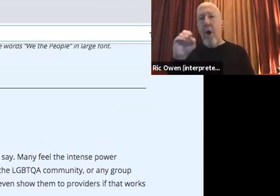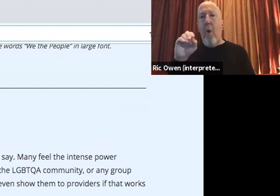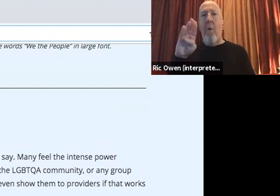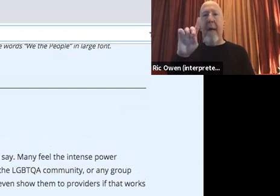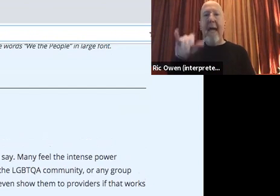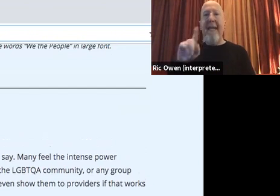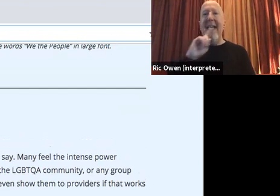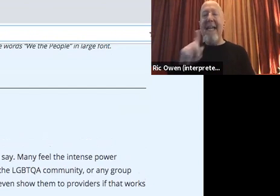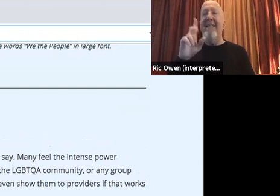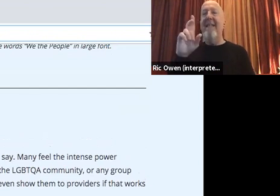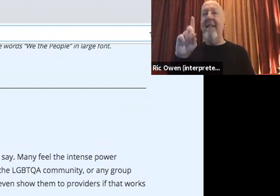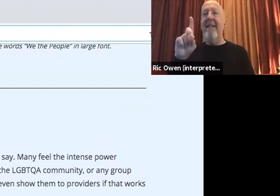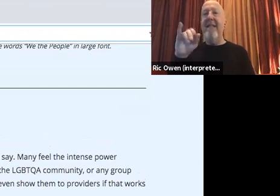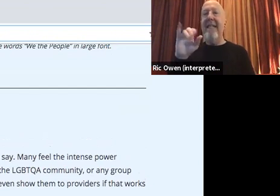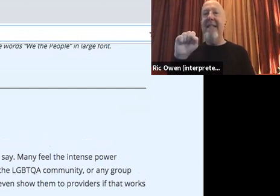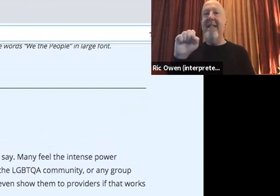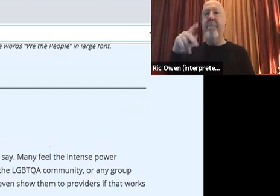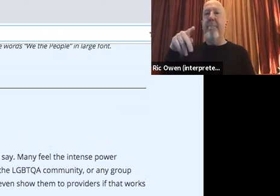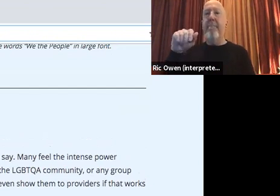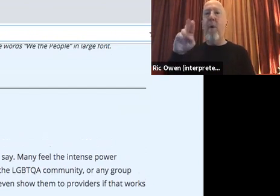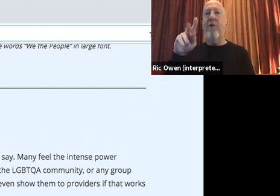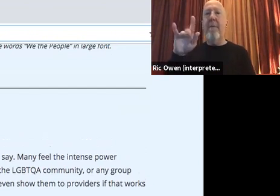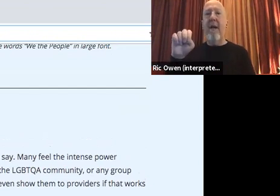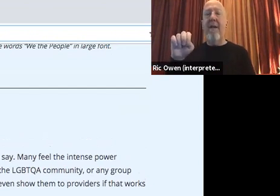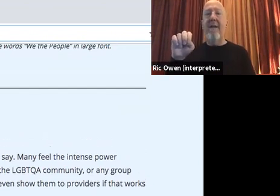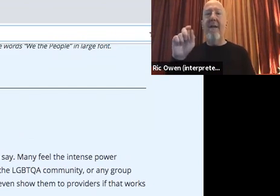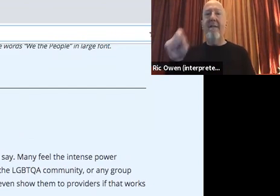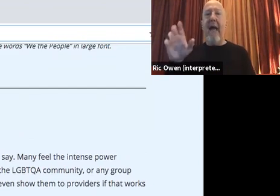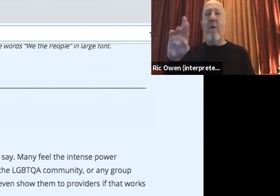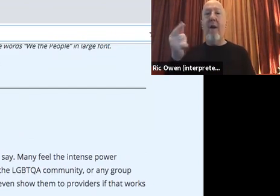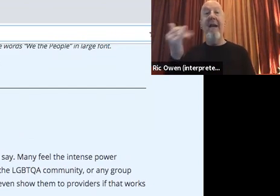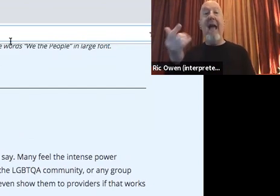I will now turn it over to David and AC.